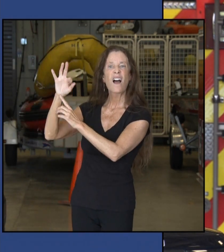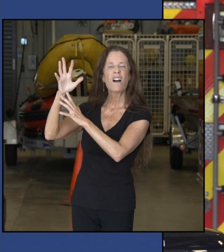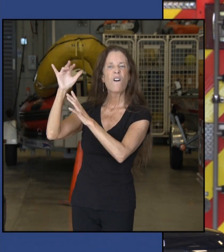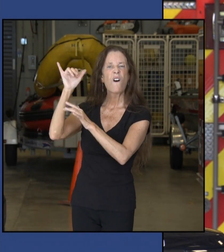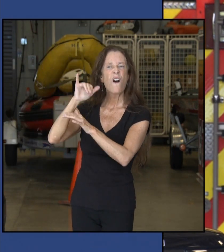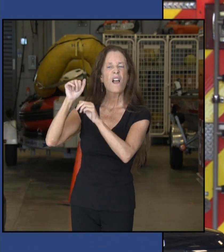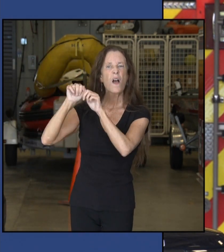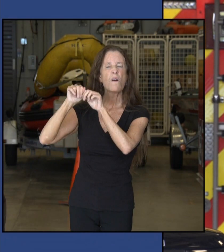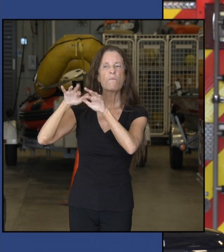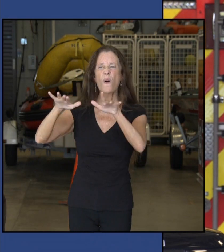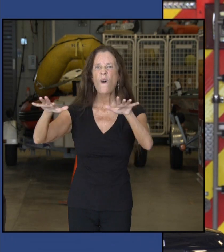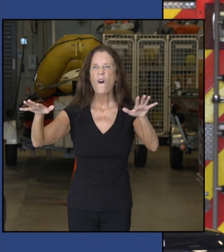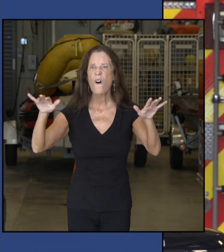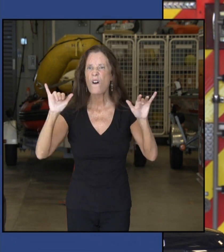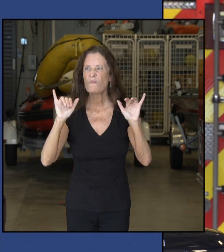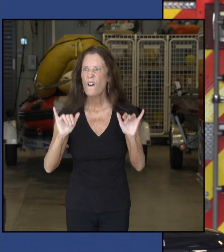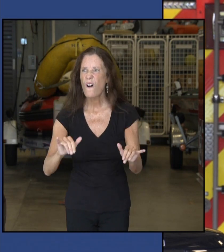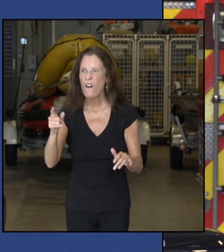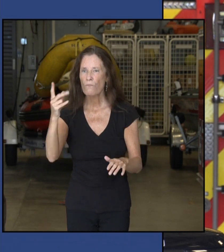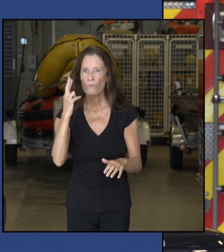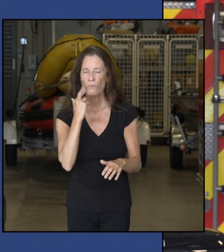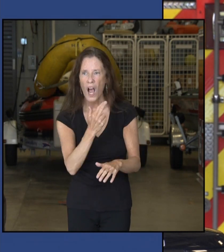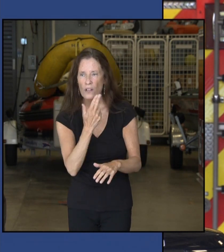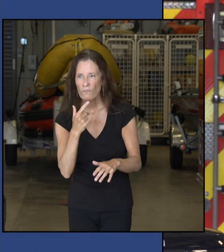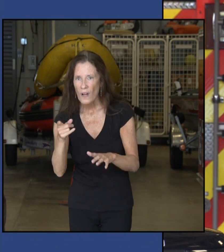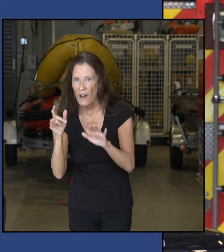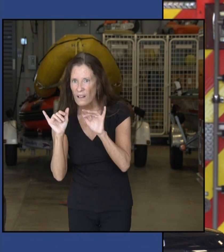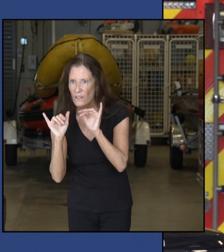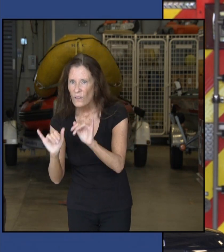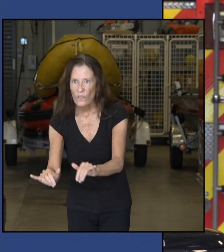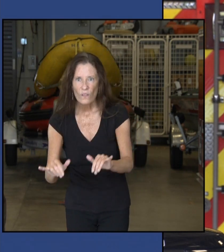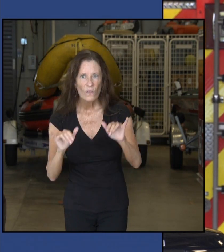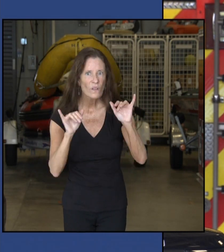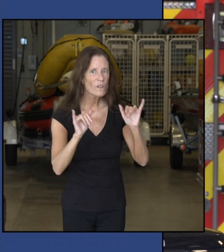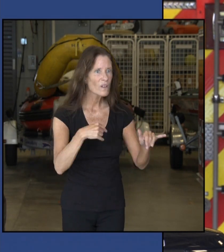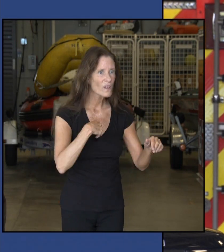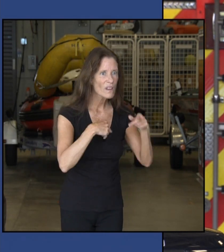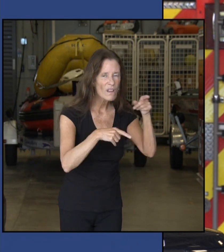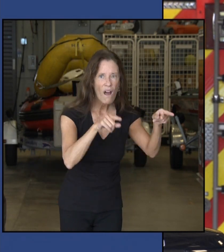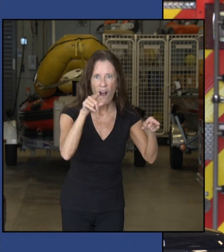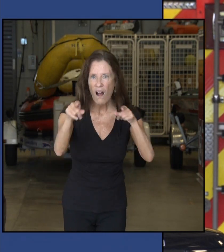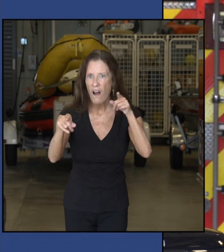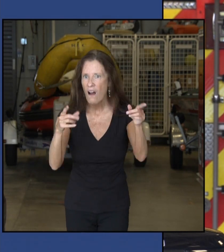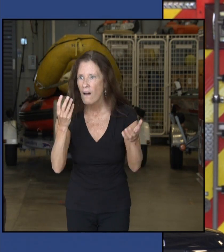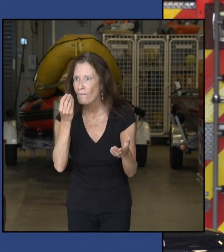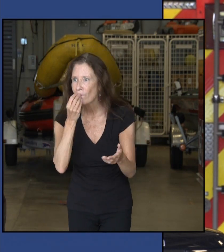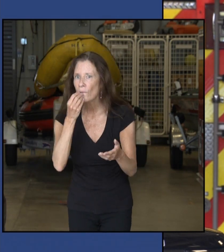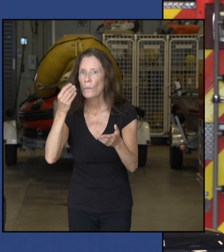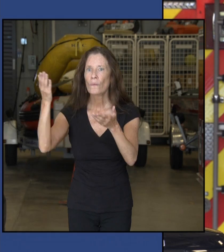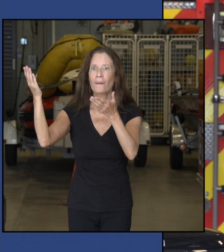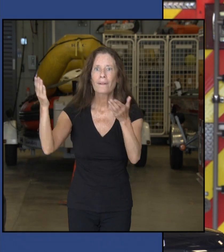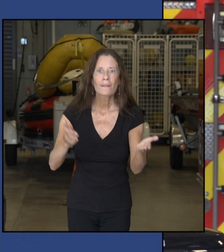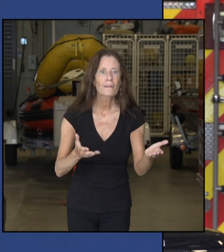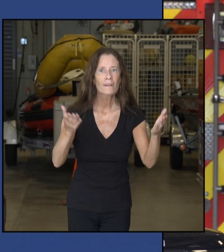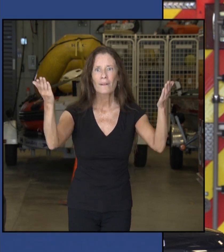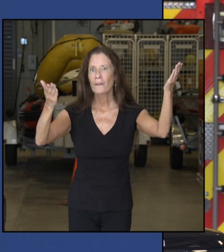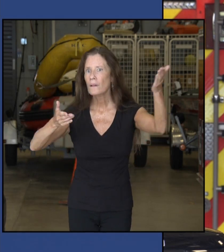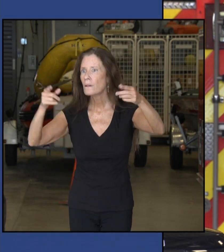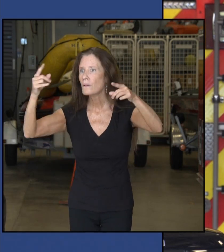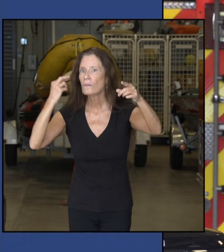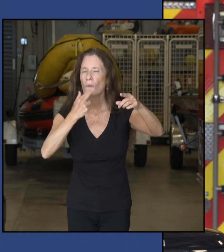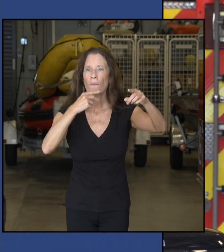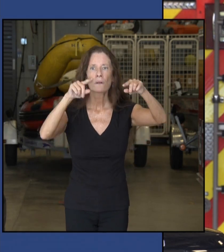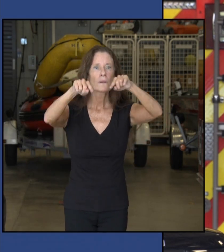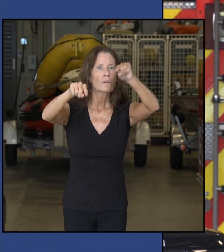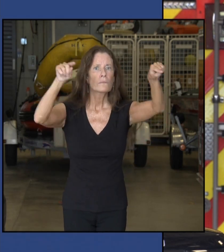lives of each of us, and certainly in our food supply. Sitting in a restaurant enjoying a meal